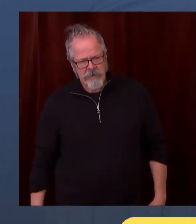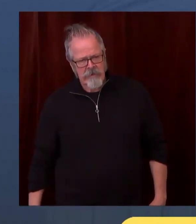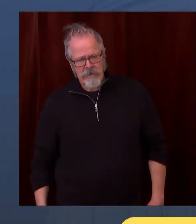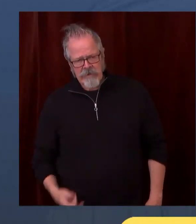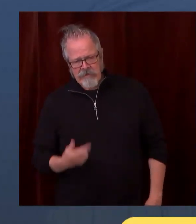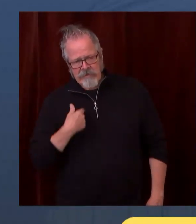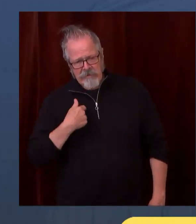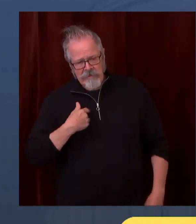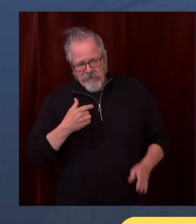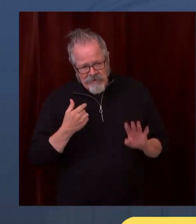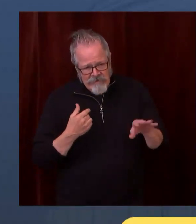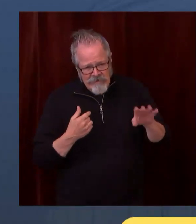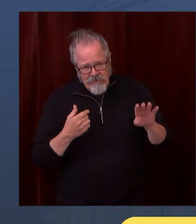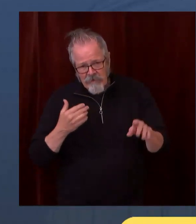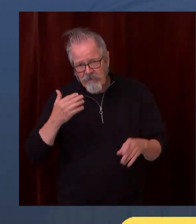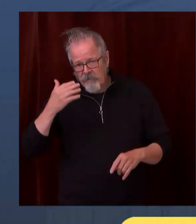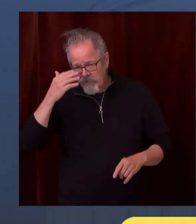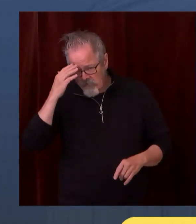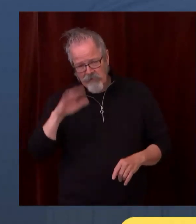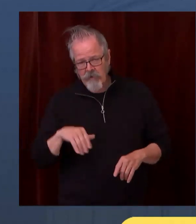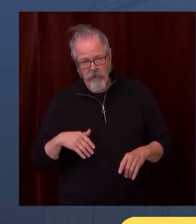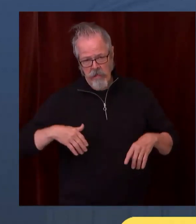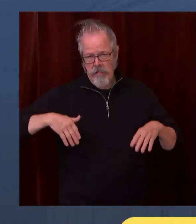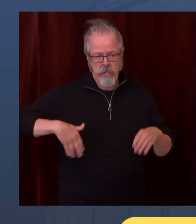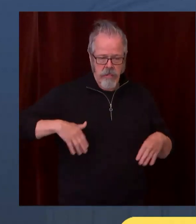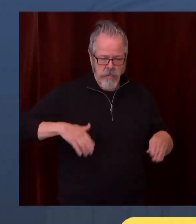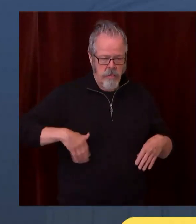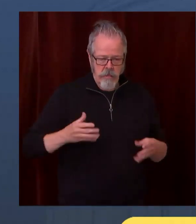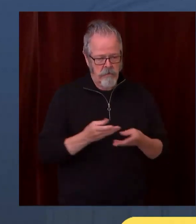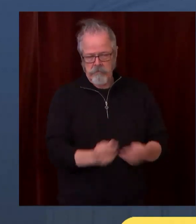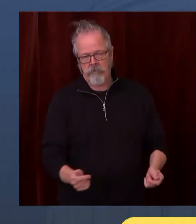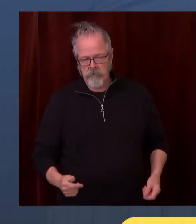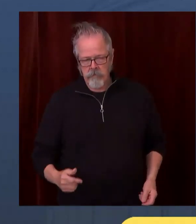phase, that we'll be able to do that, or how much will that depend on the rest of the state?